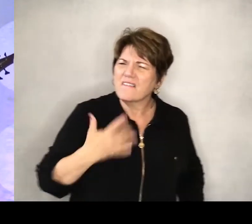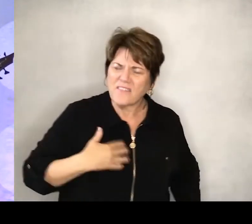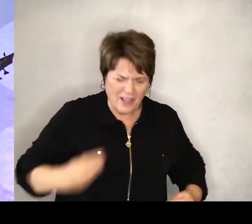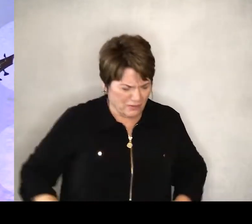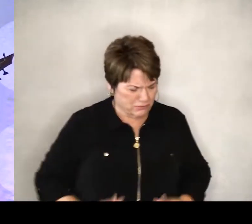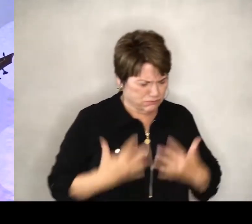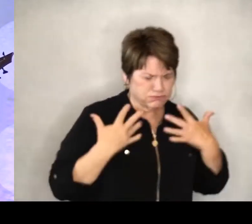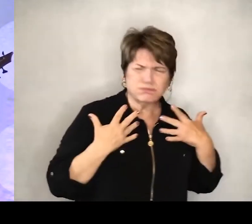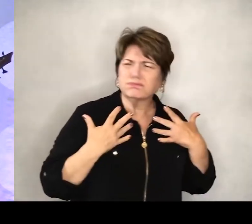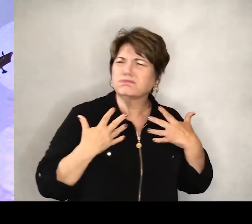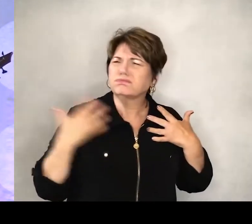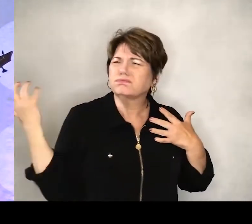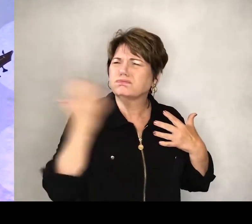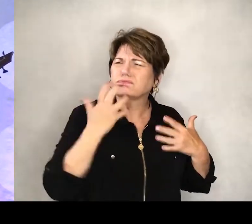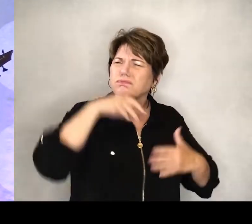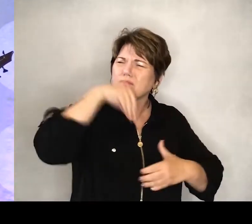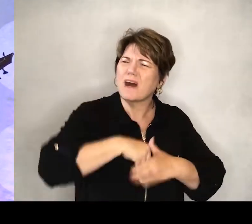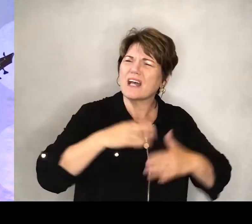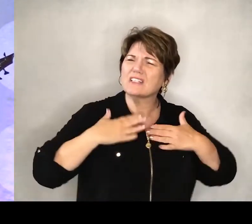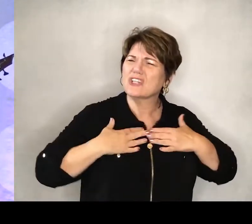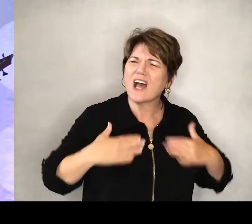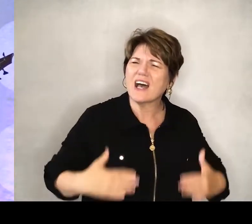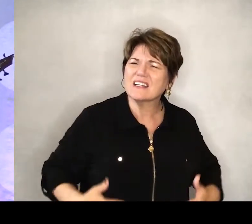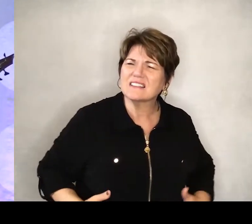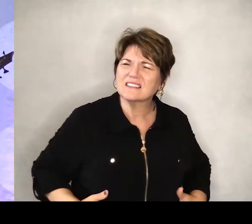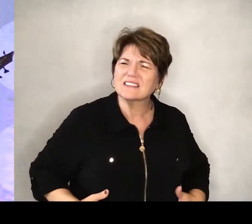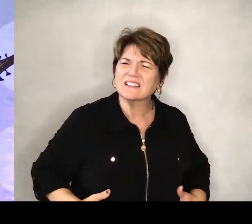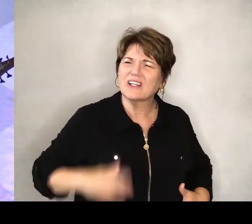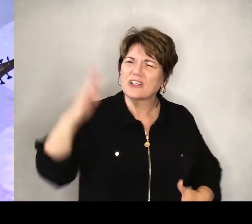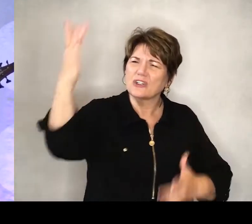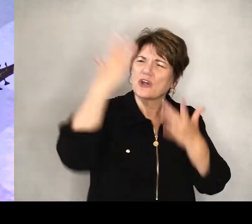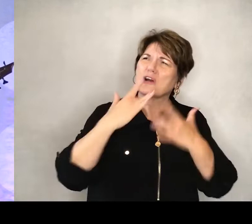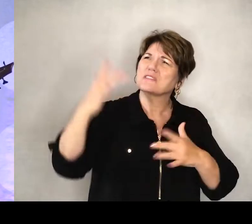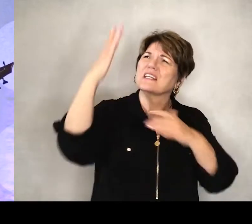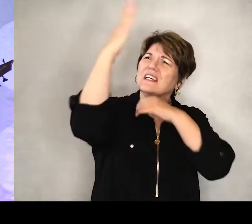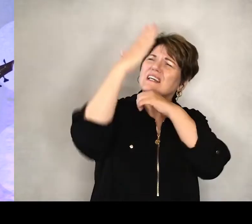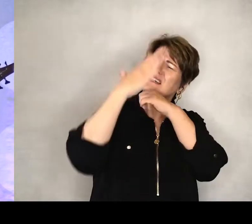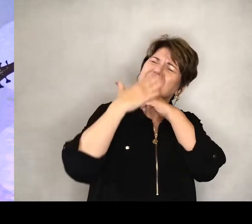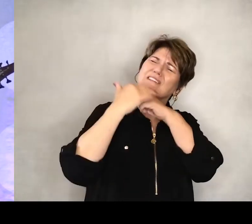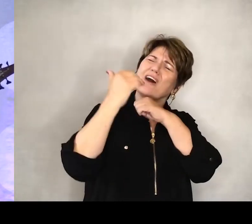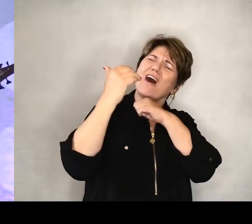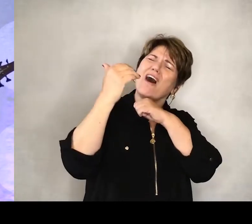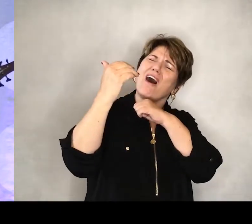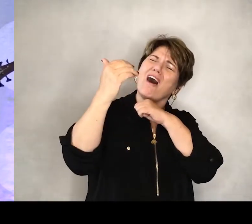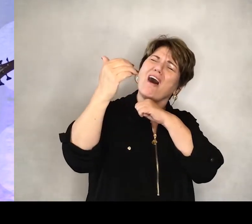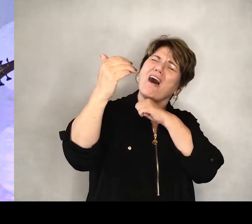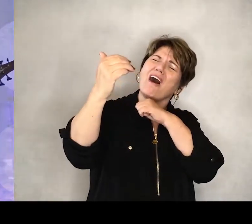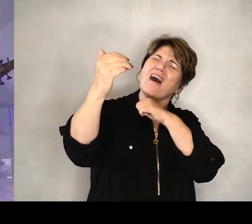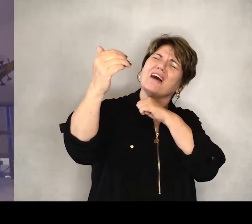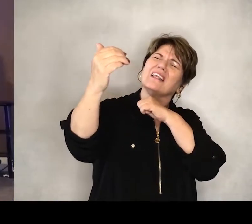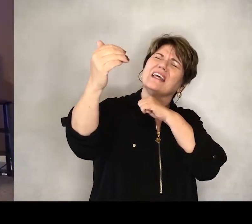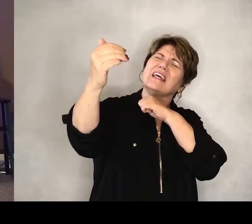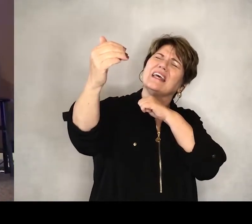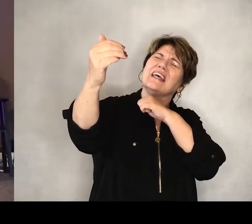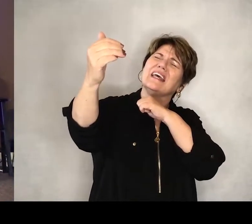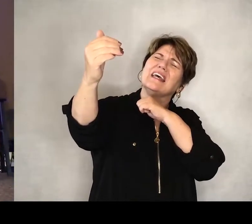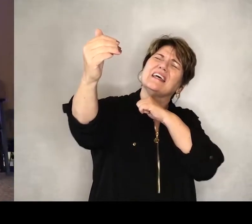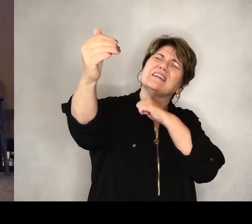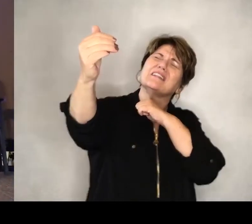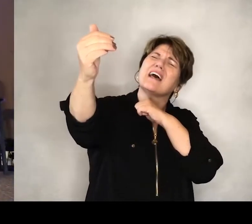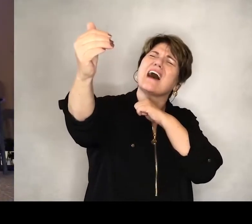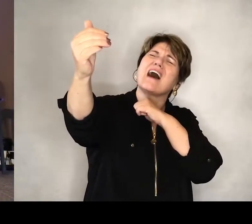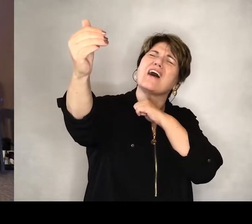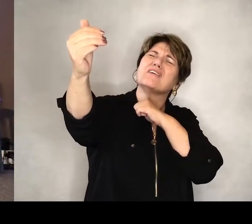this rush deep in my chest. Your mercy is calling.